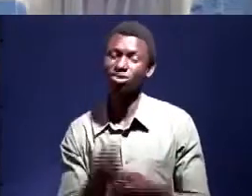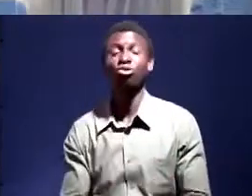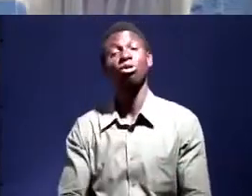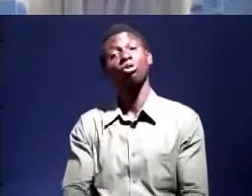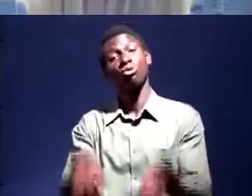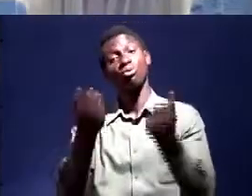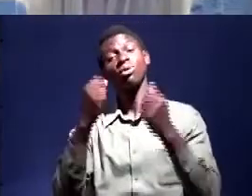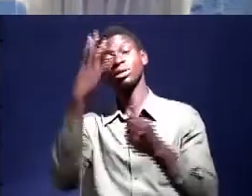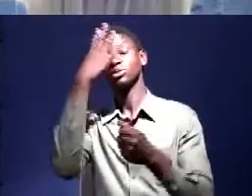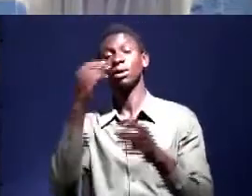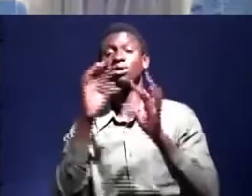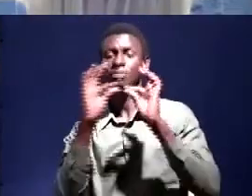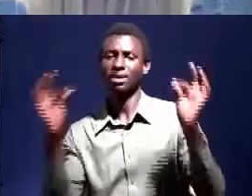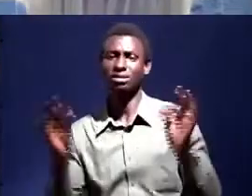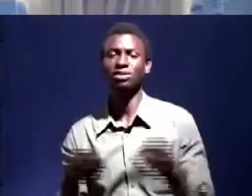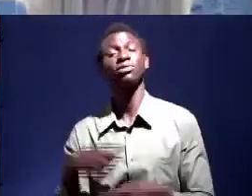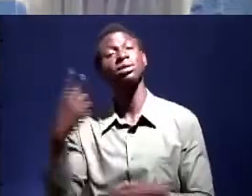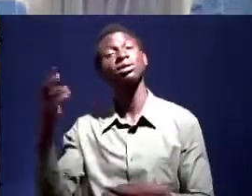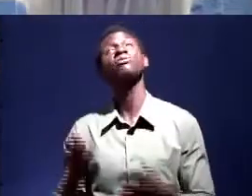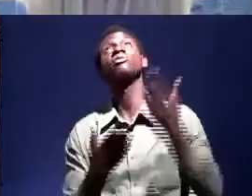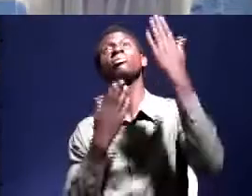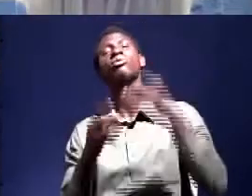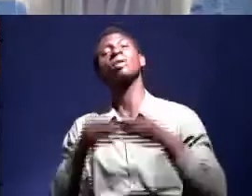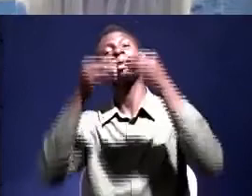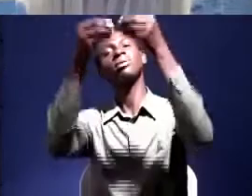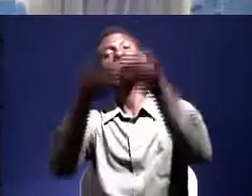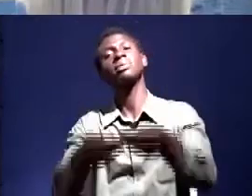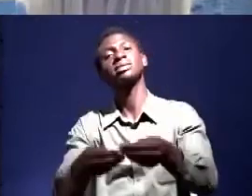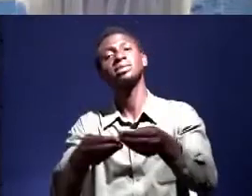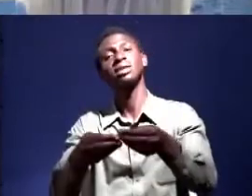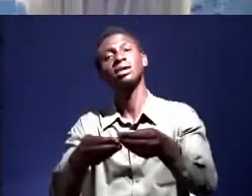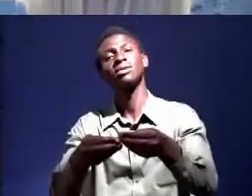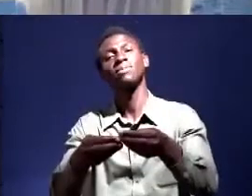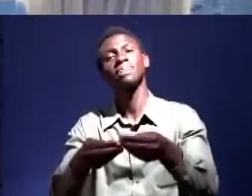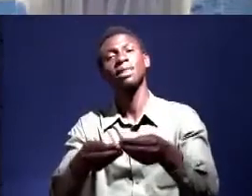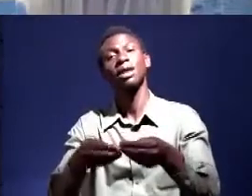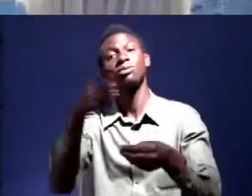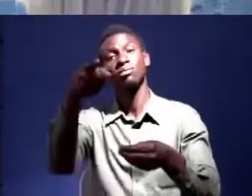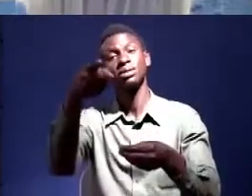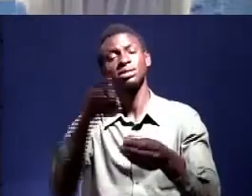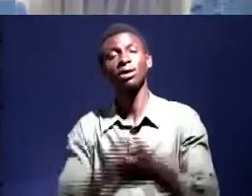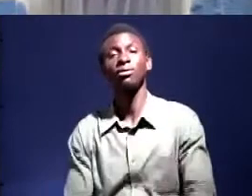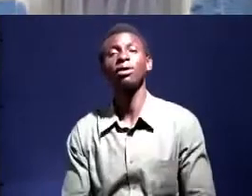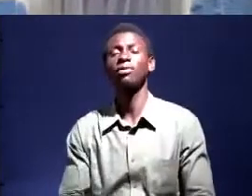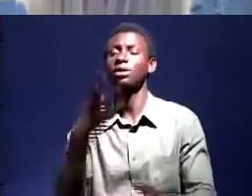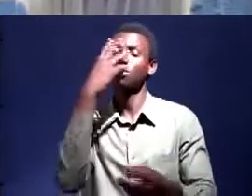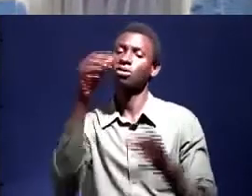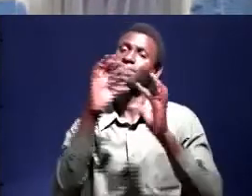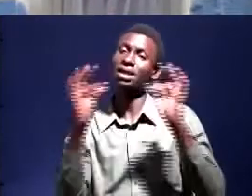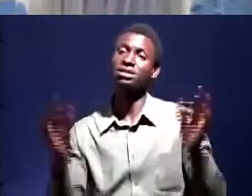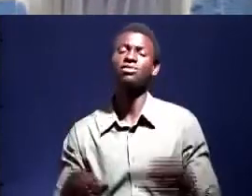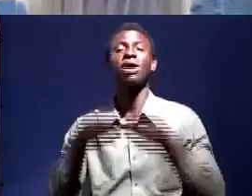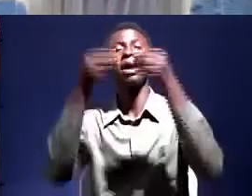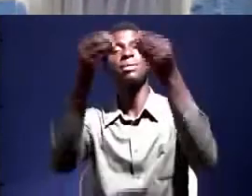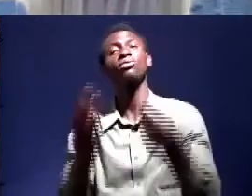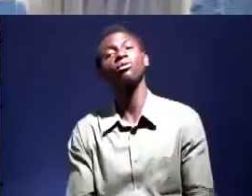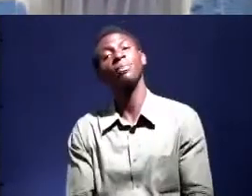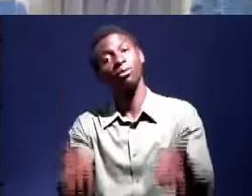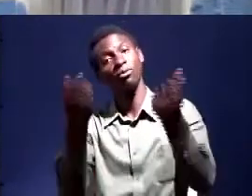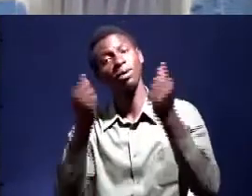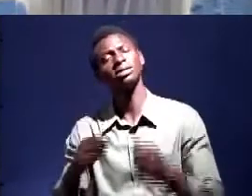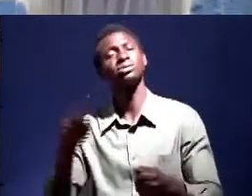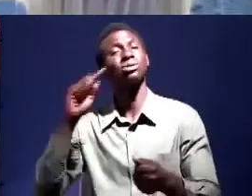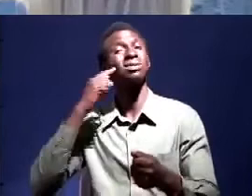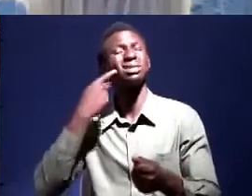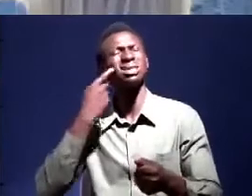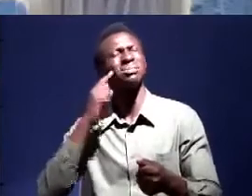Mtakatifu wakati wa batizo, he gave you power over temptation. Amekupa uwezo dhidi ya majaribu. Now if you've not yet been baptized, sasa kama